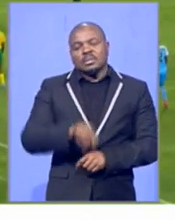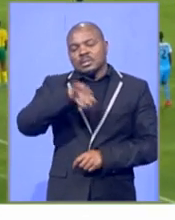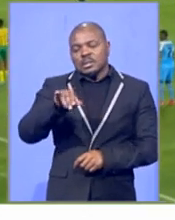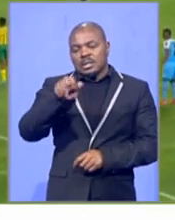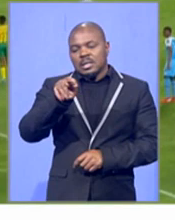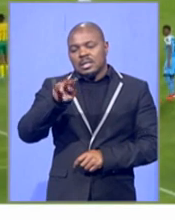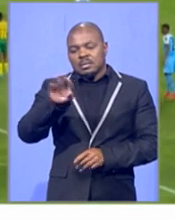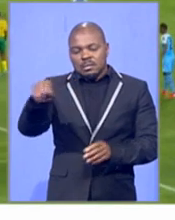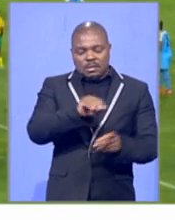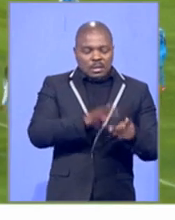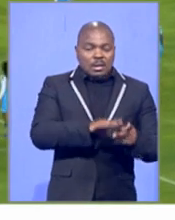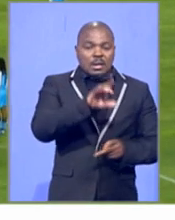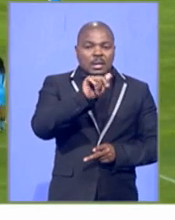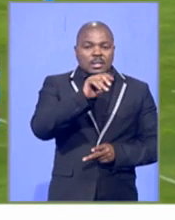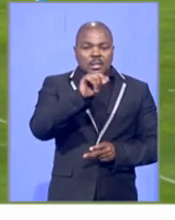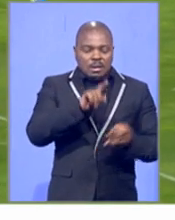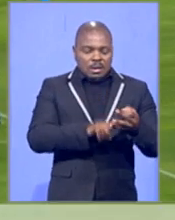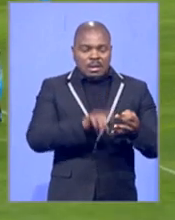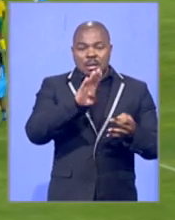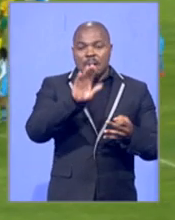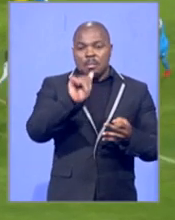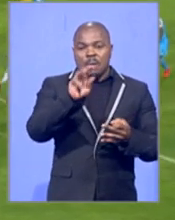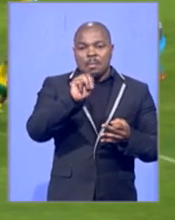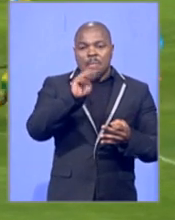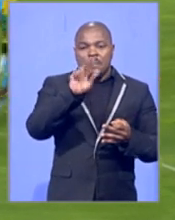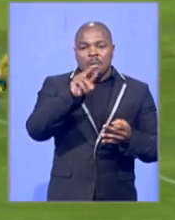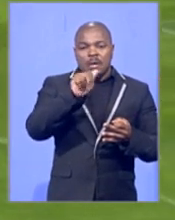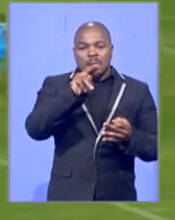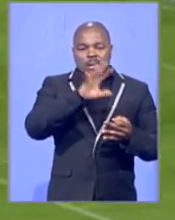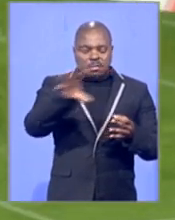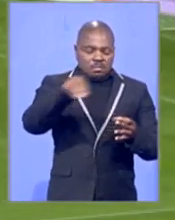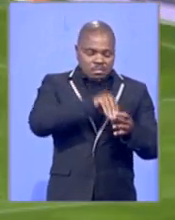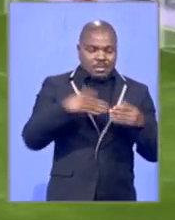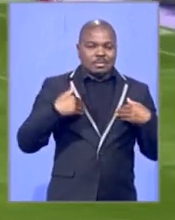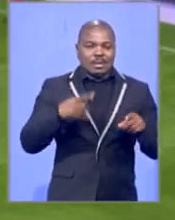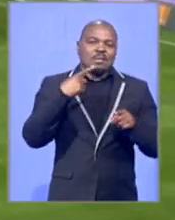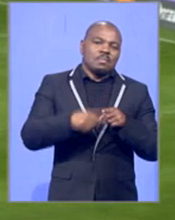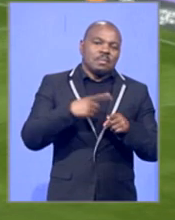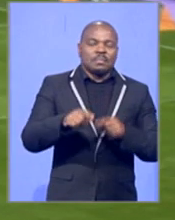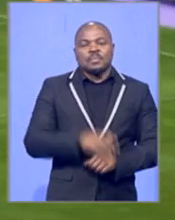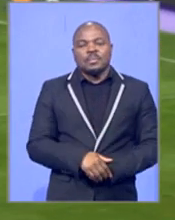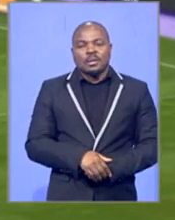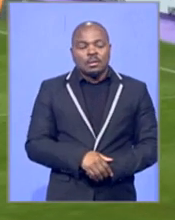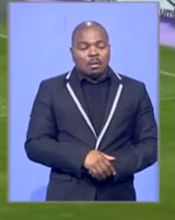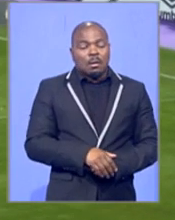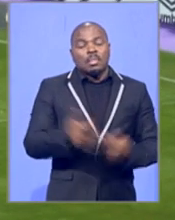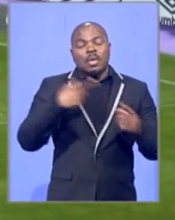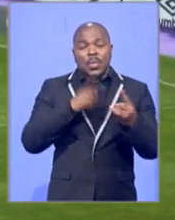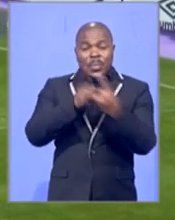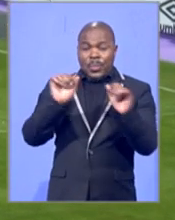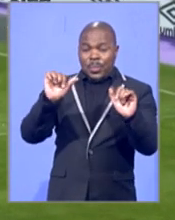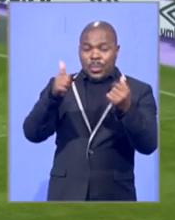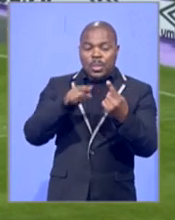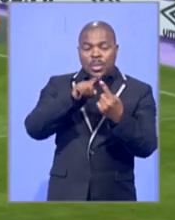Veik, Linda Motlhalo le Bambananeng Bane go nna karolo ya setlhopha se se tlileng go simolola motshameko. Batshameka pele ba ba